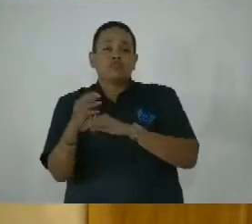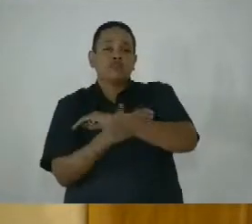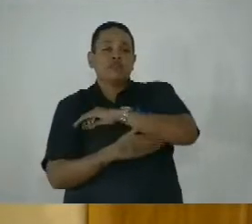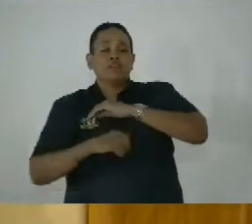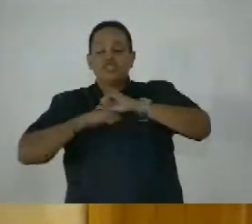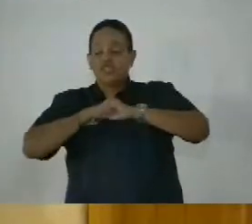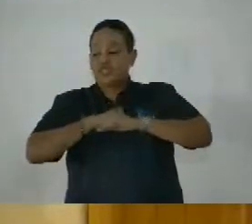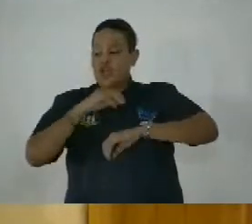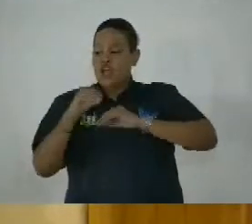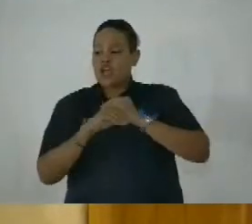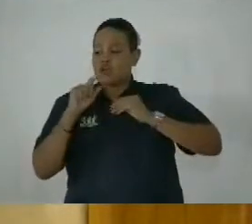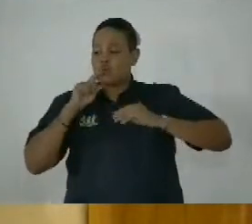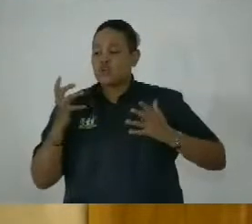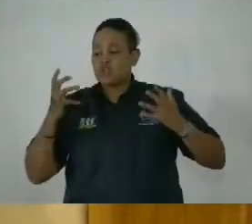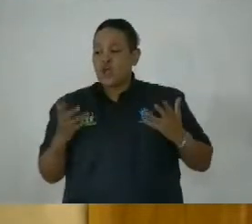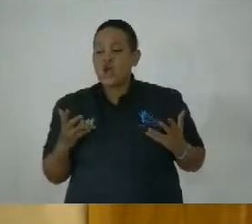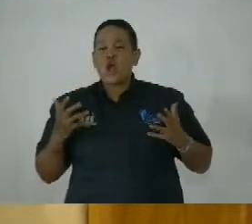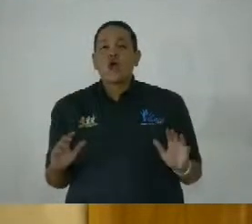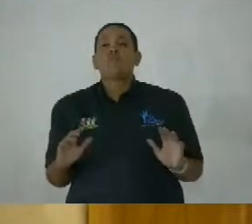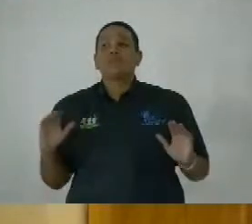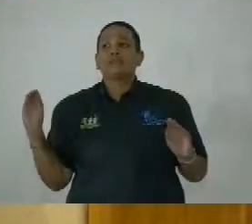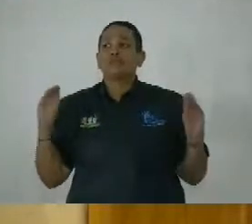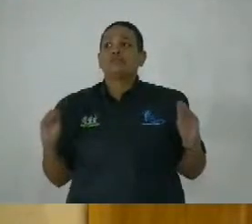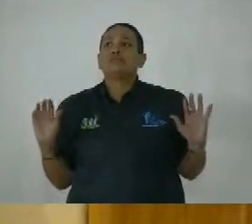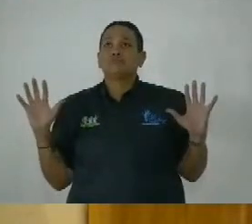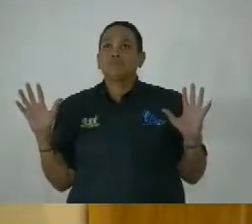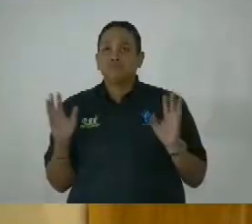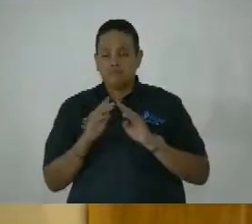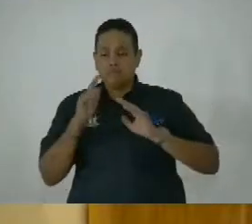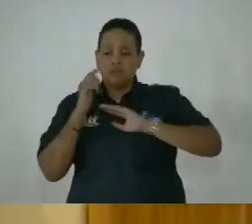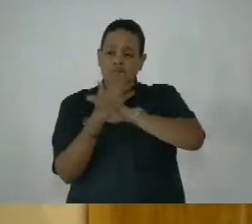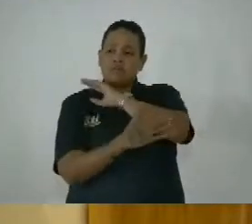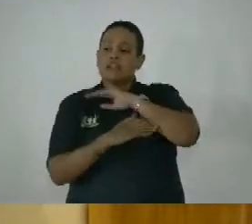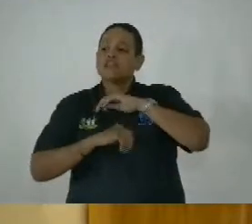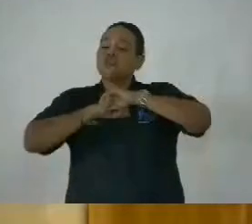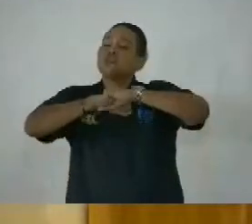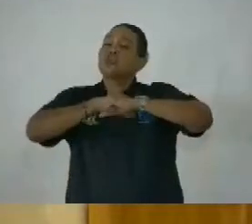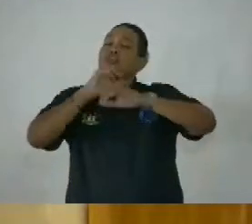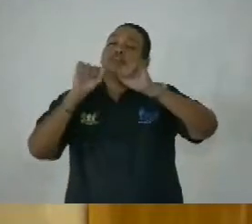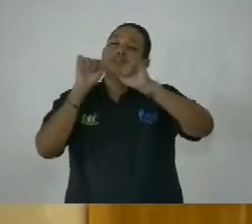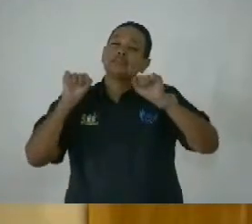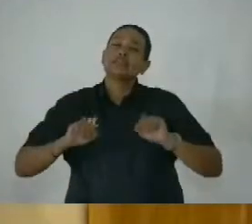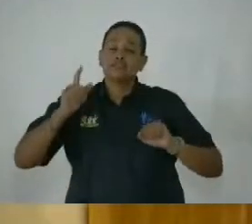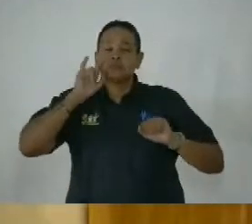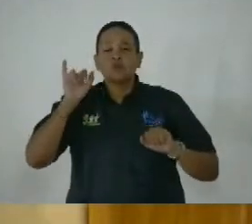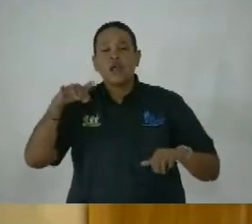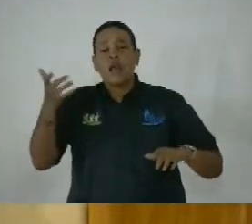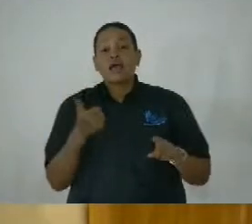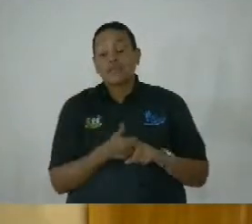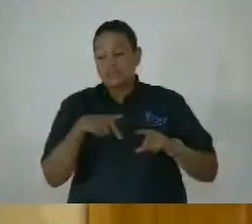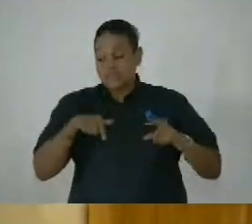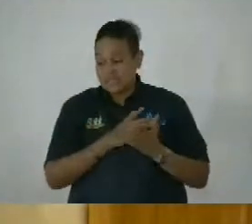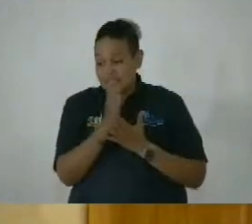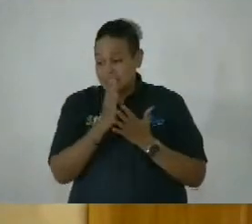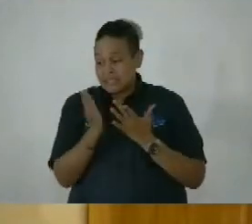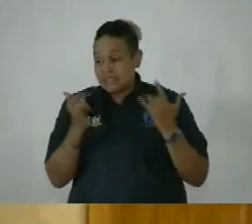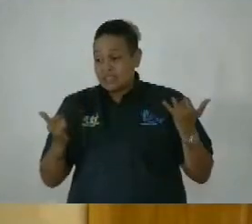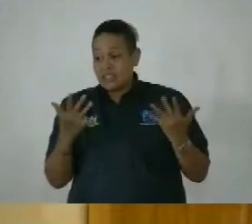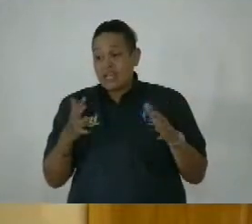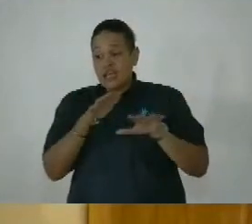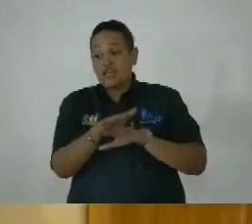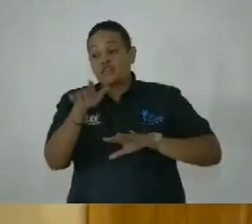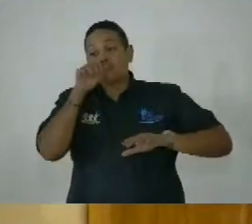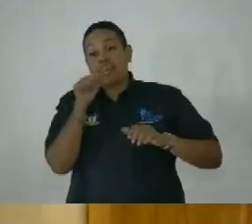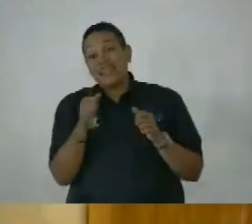which completes the architecture of the national security system. Together, these entities form an integrated